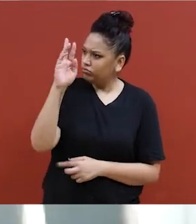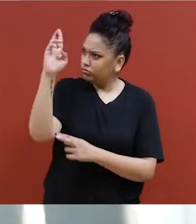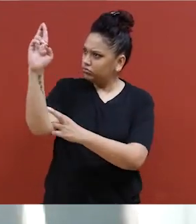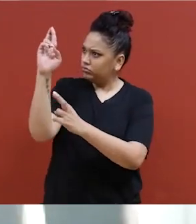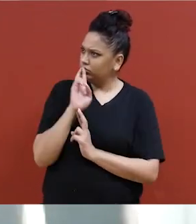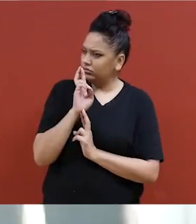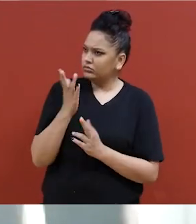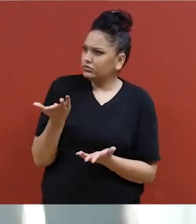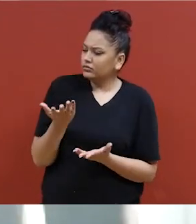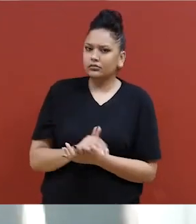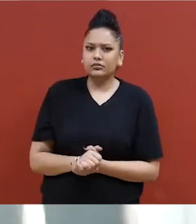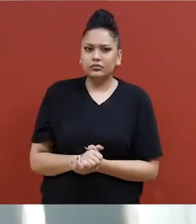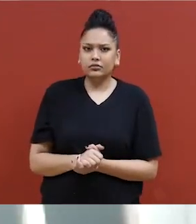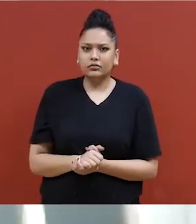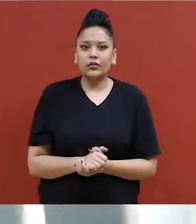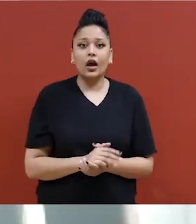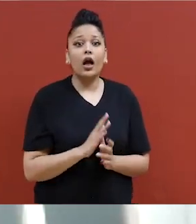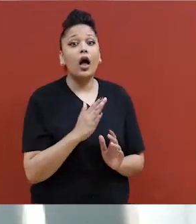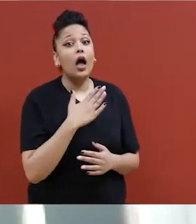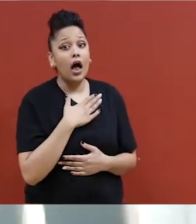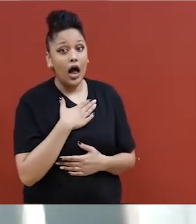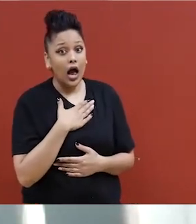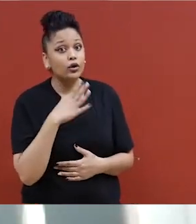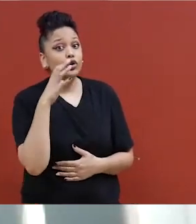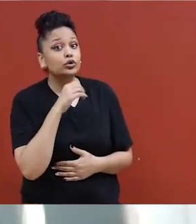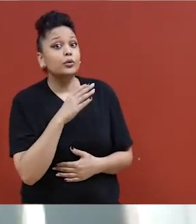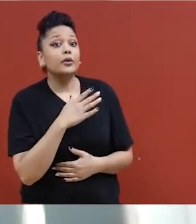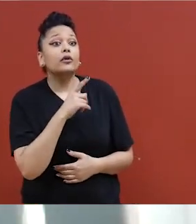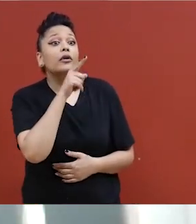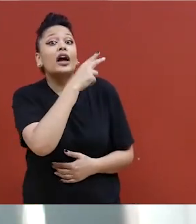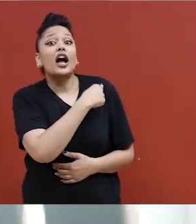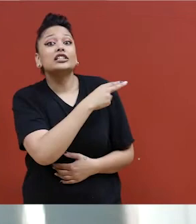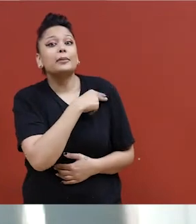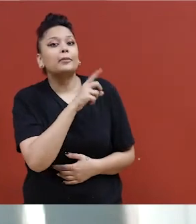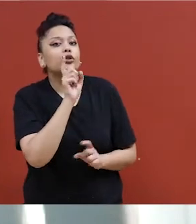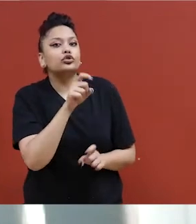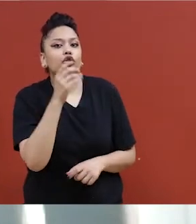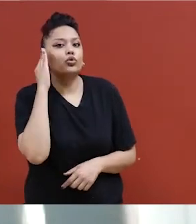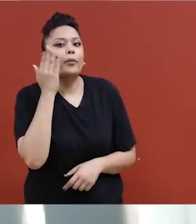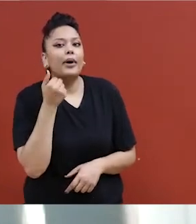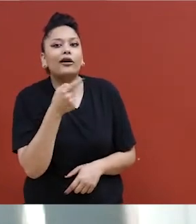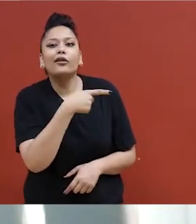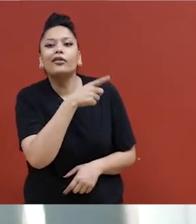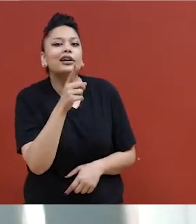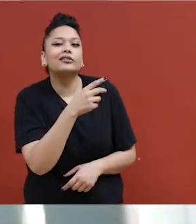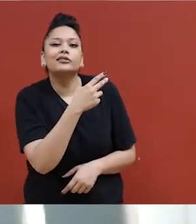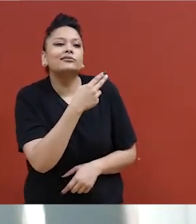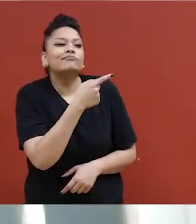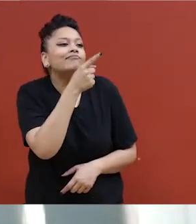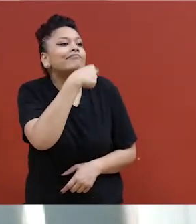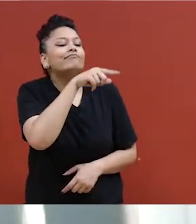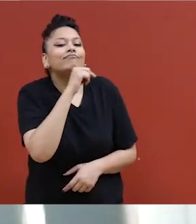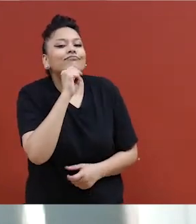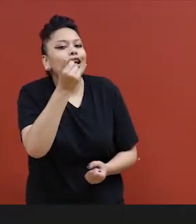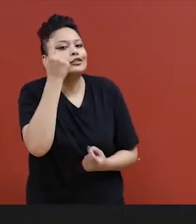the hospital they would get it, and they don't get it at